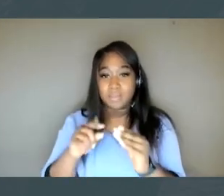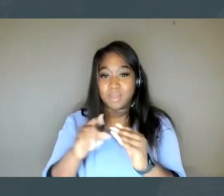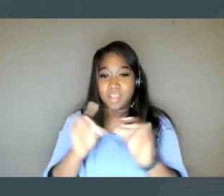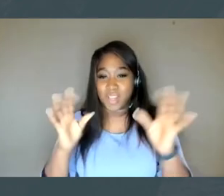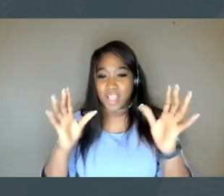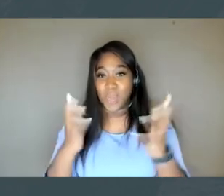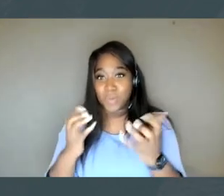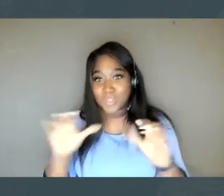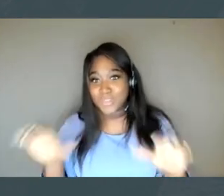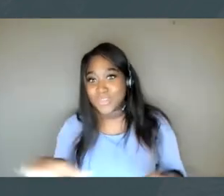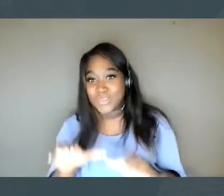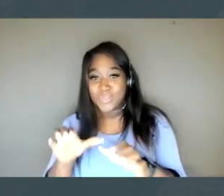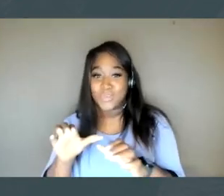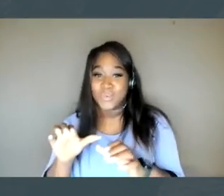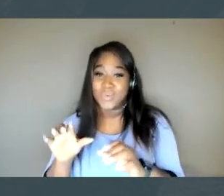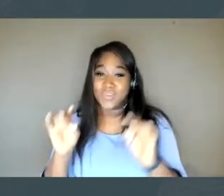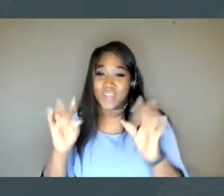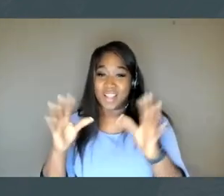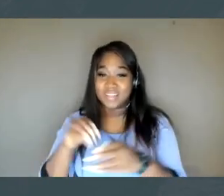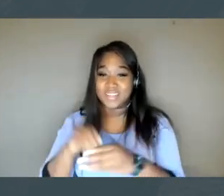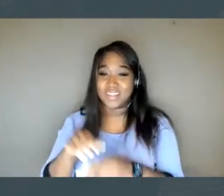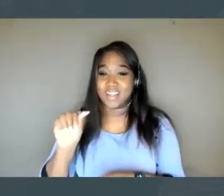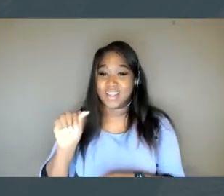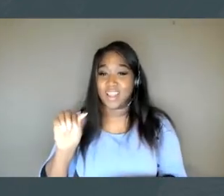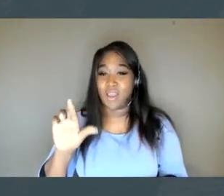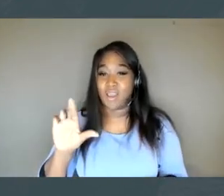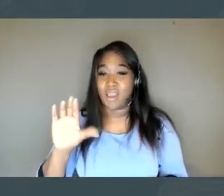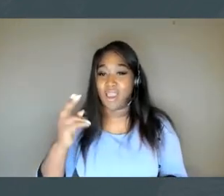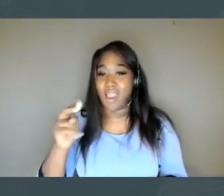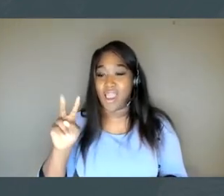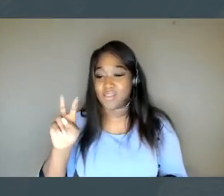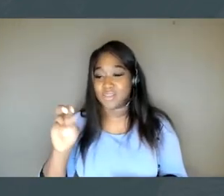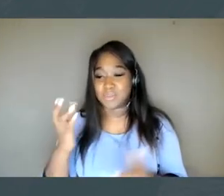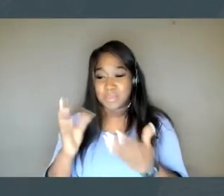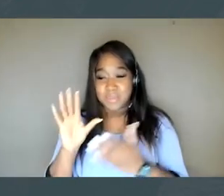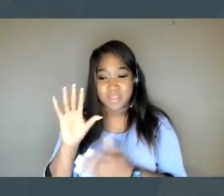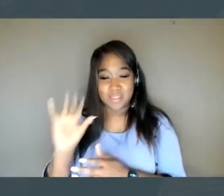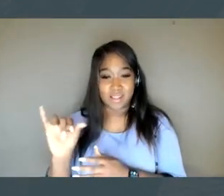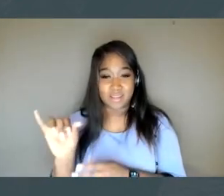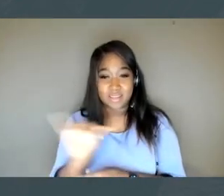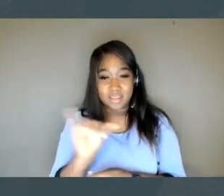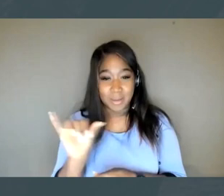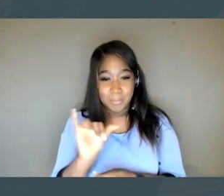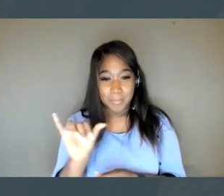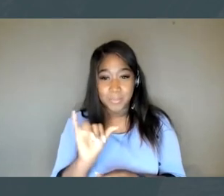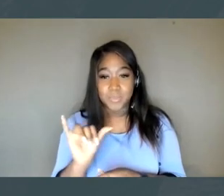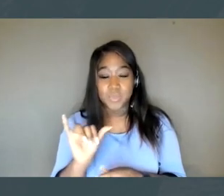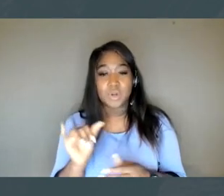fabulation is also a way of like doing violence inside the archive. But it seems that